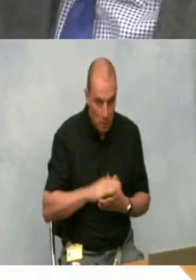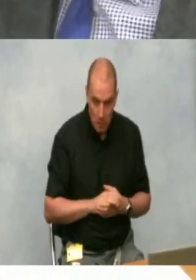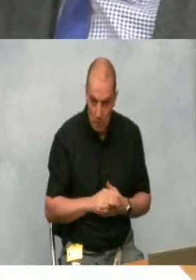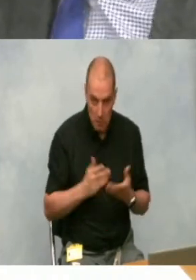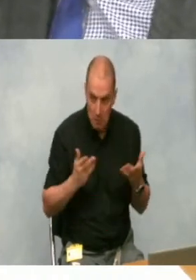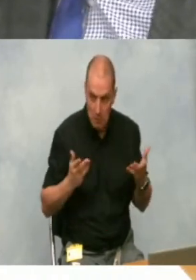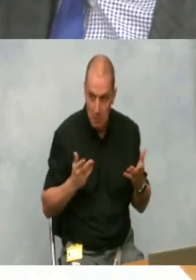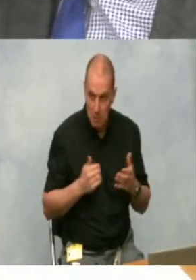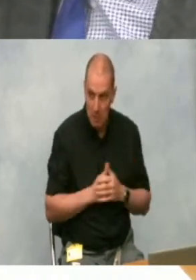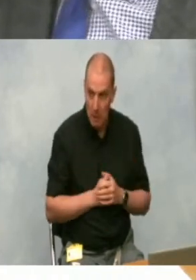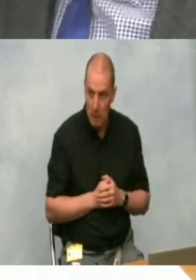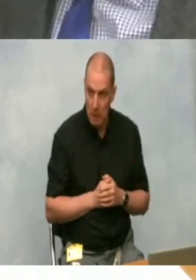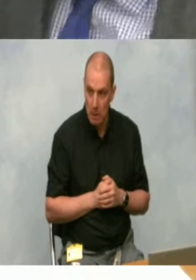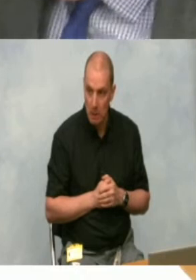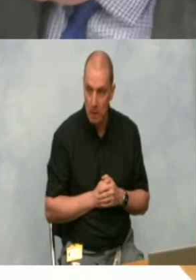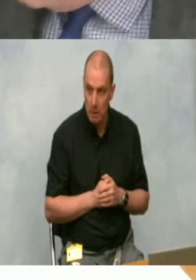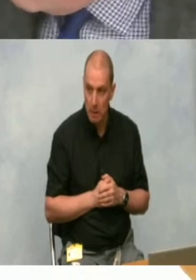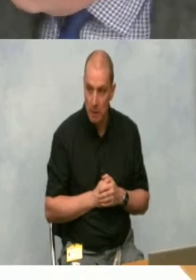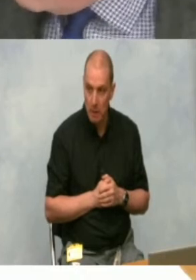Sorry.